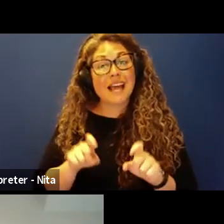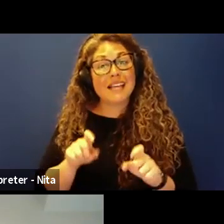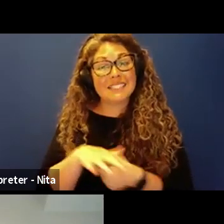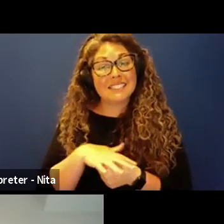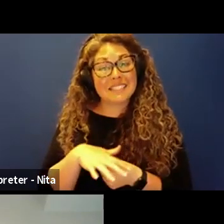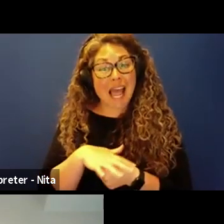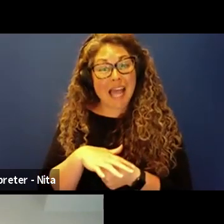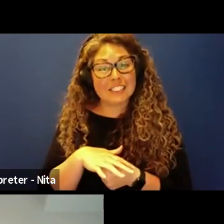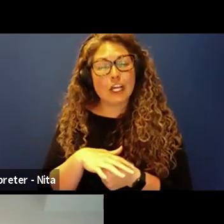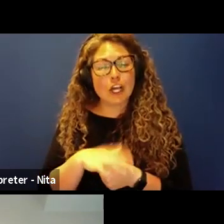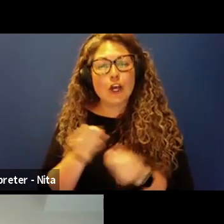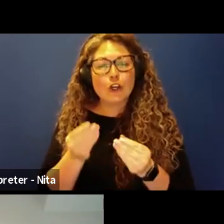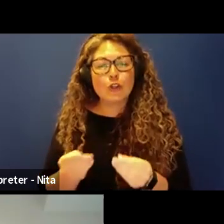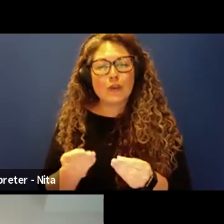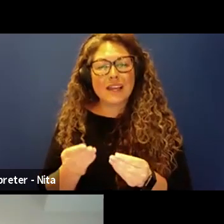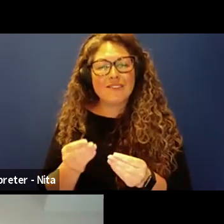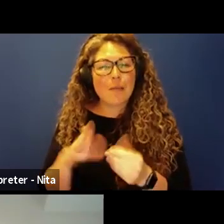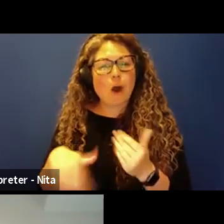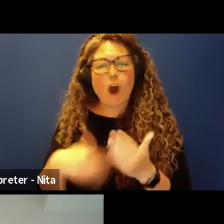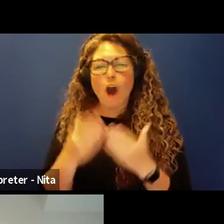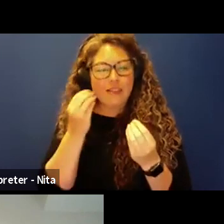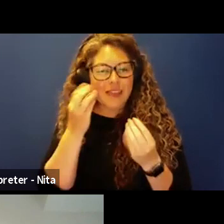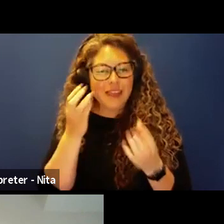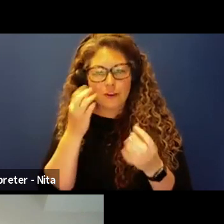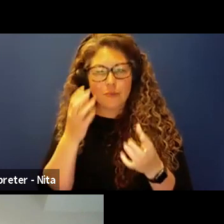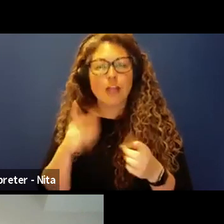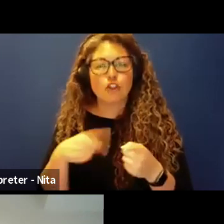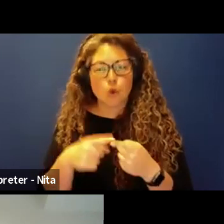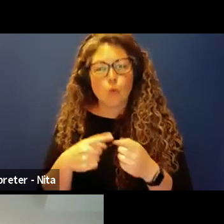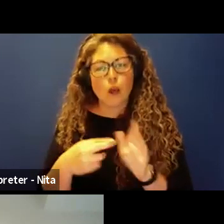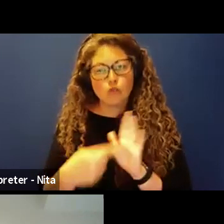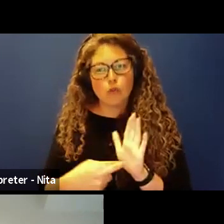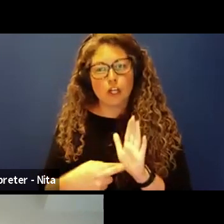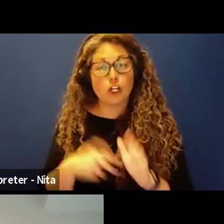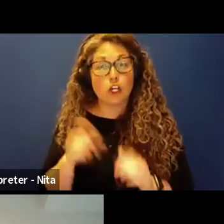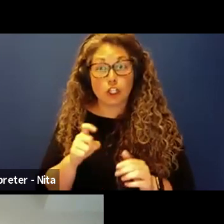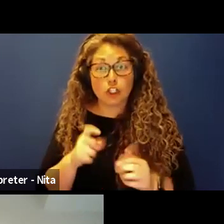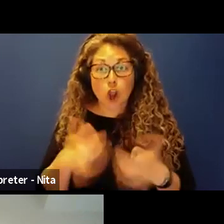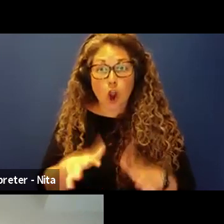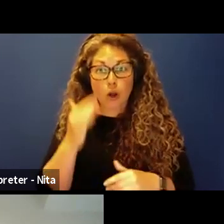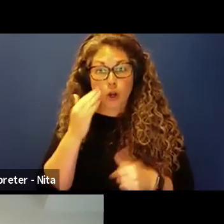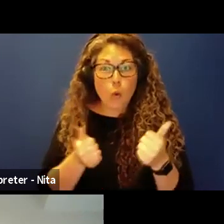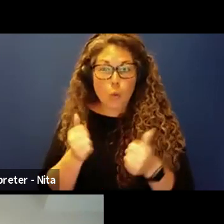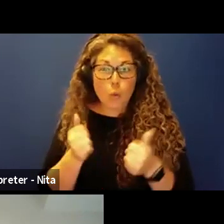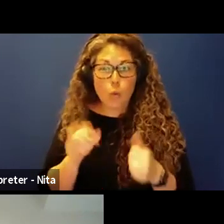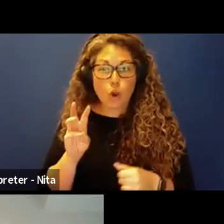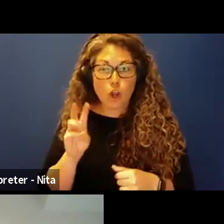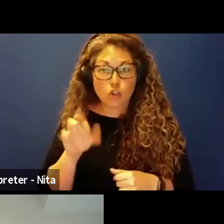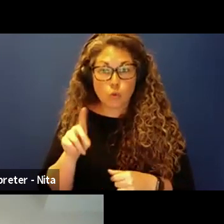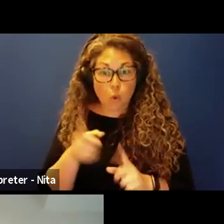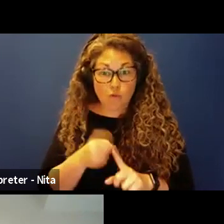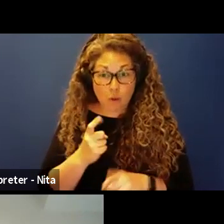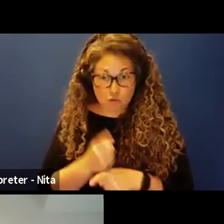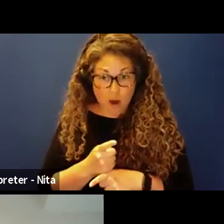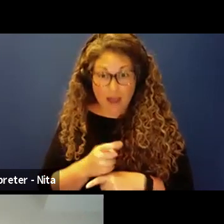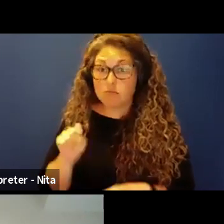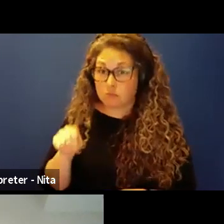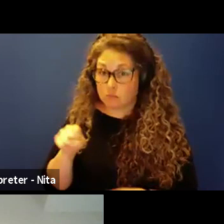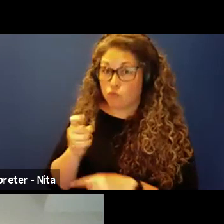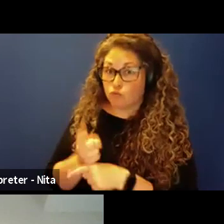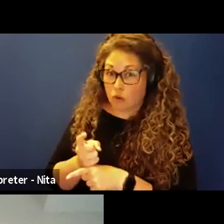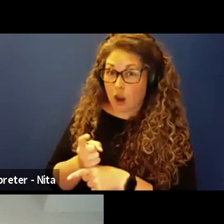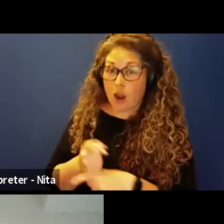you give them your information even when you get registered. So they should already know which ward you're from, correct? Right.